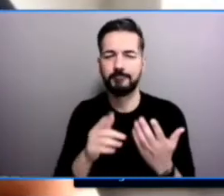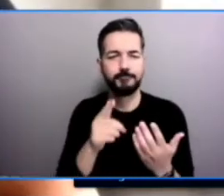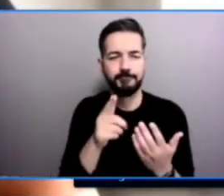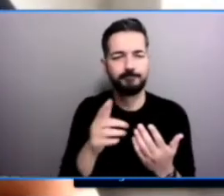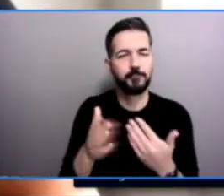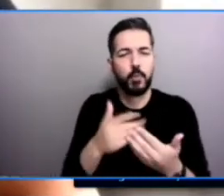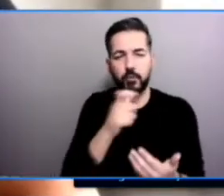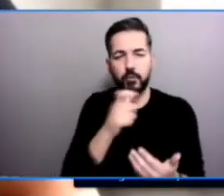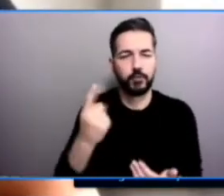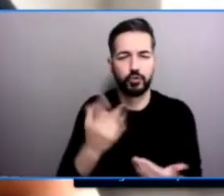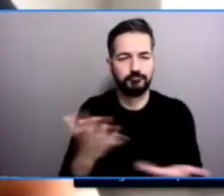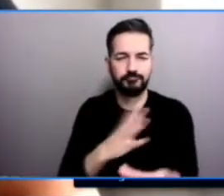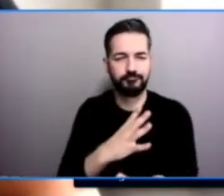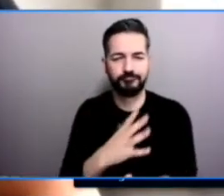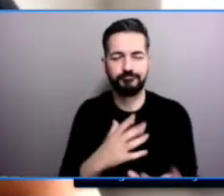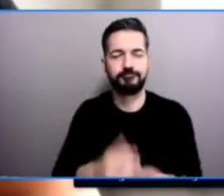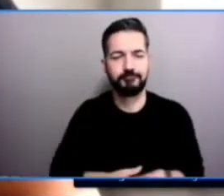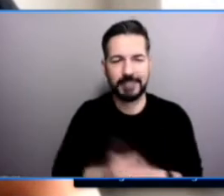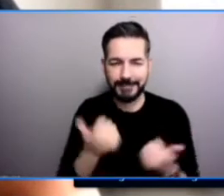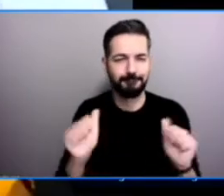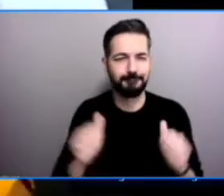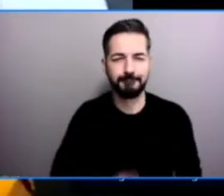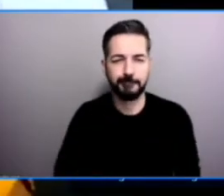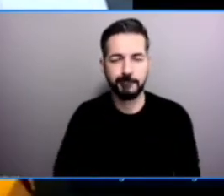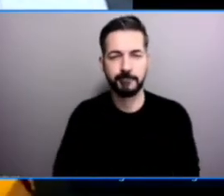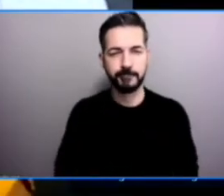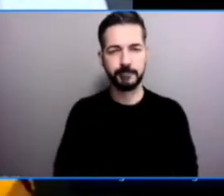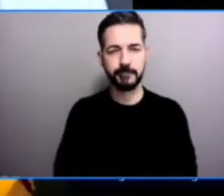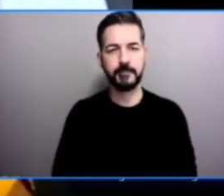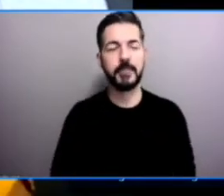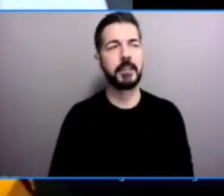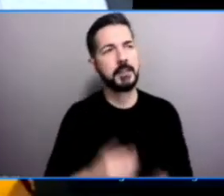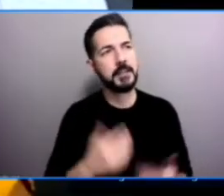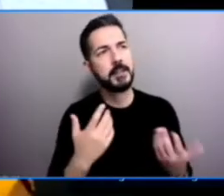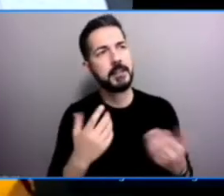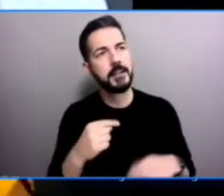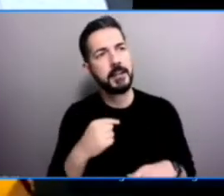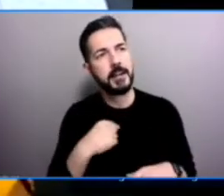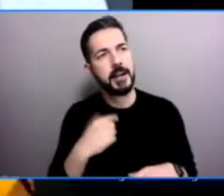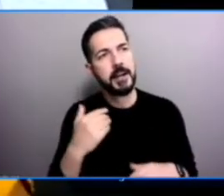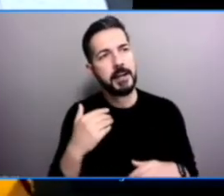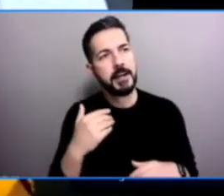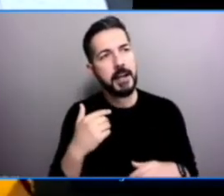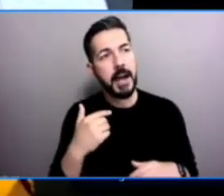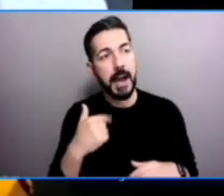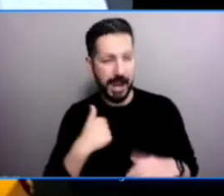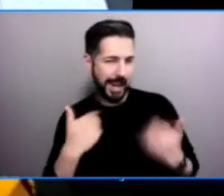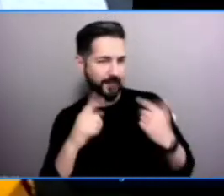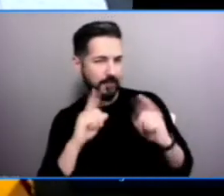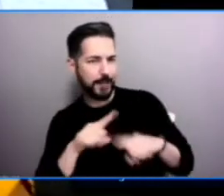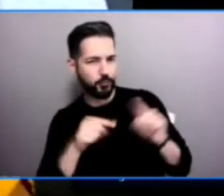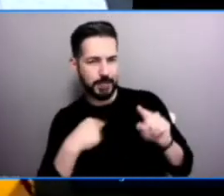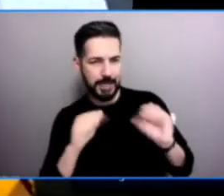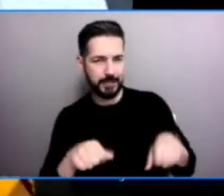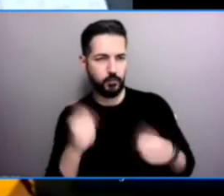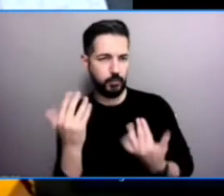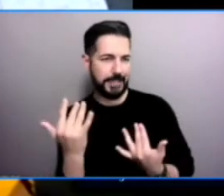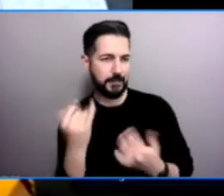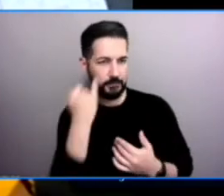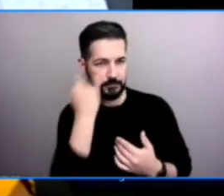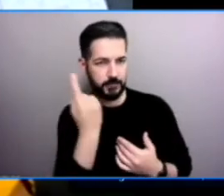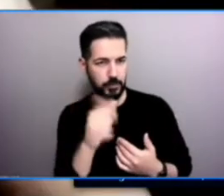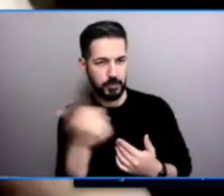Now, because we are running out of time, I actually want to throw in a couple of questions for everyone, Melina. But we can come